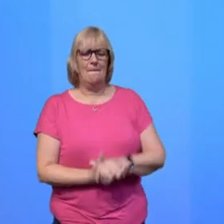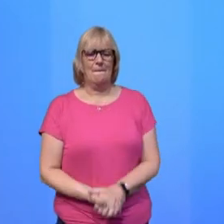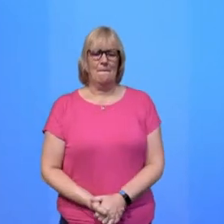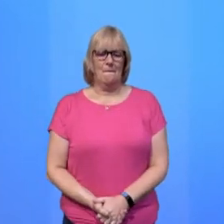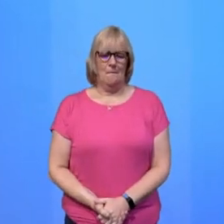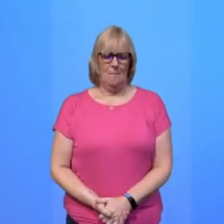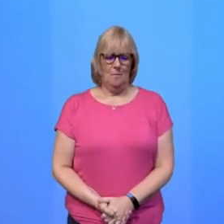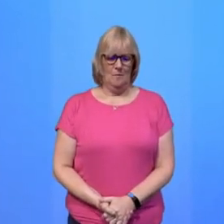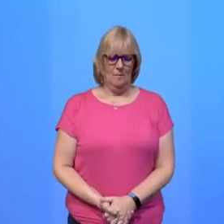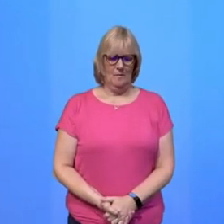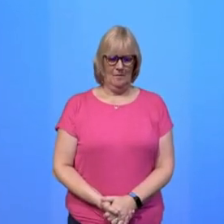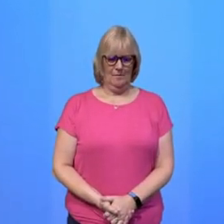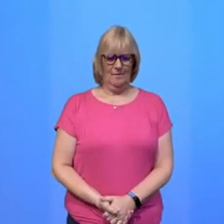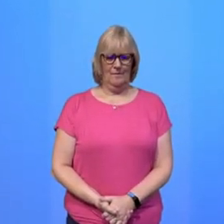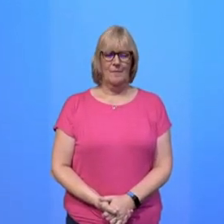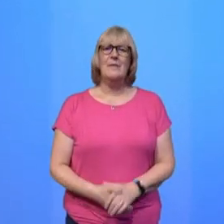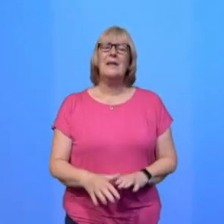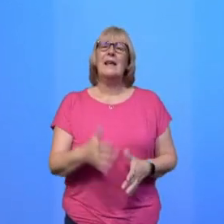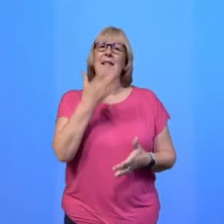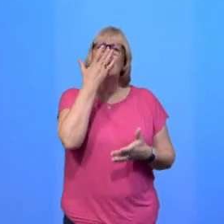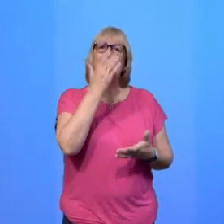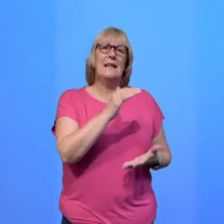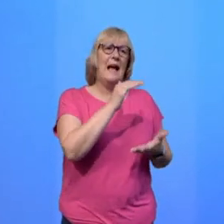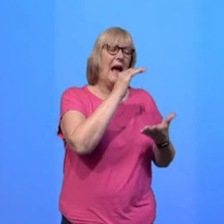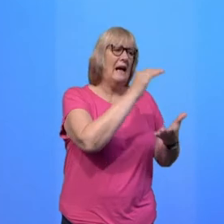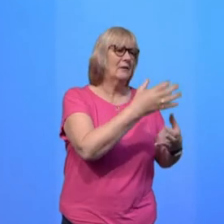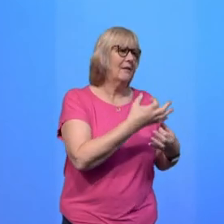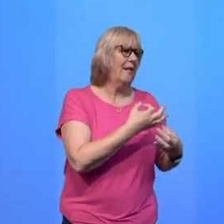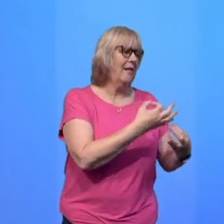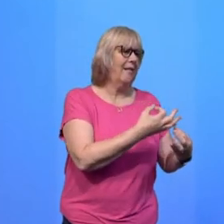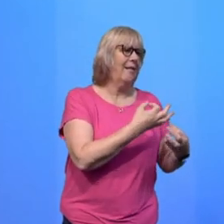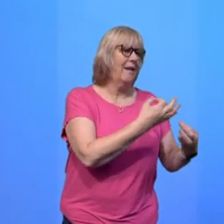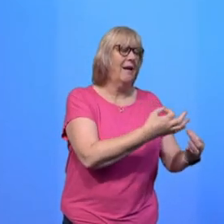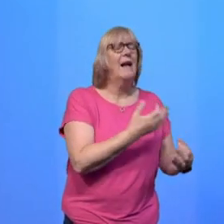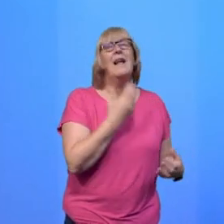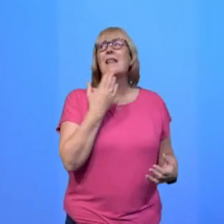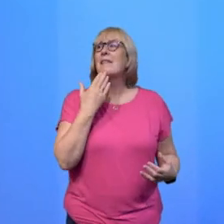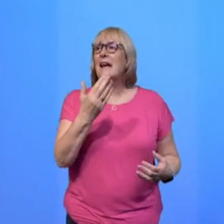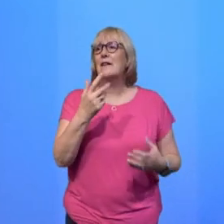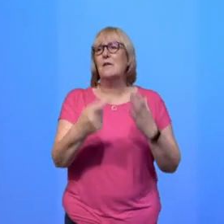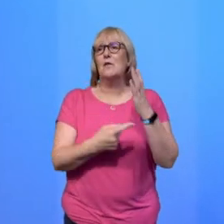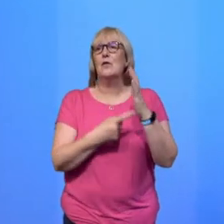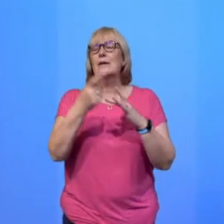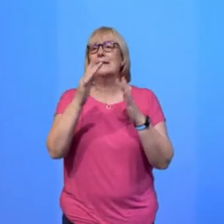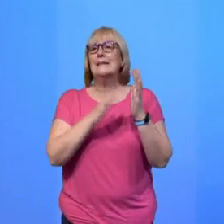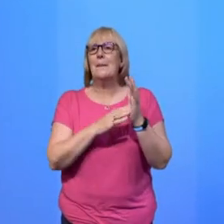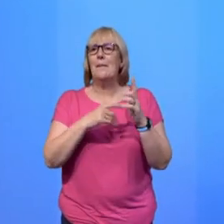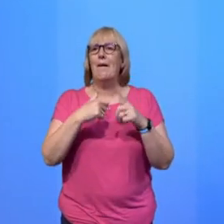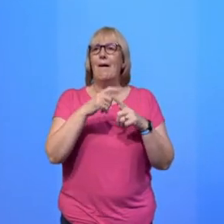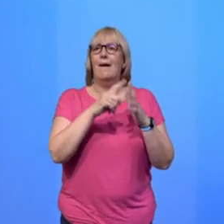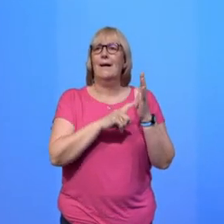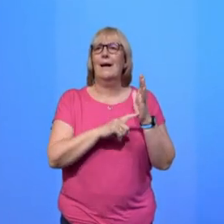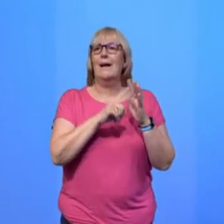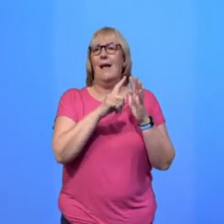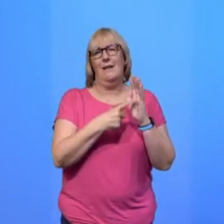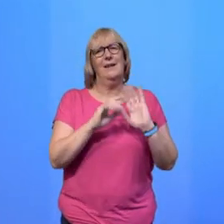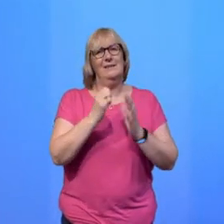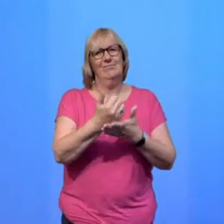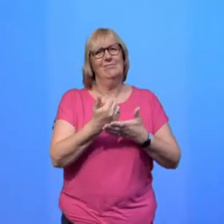is so much of this idolatry stuff is one so thankful to Tim Keller, who's helped us with it. But